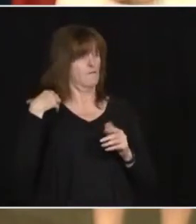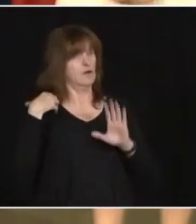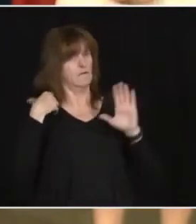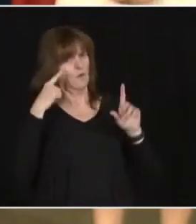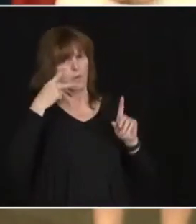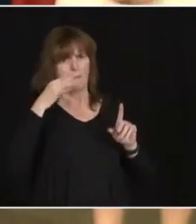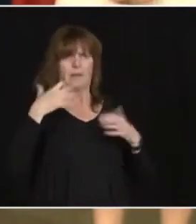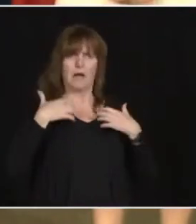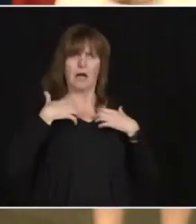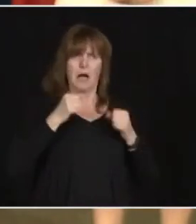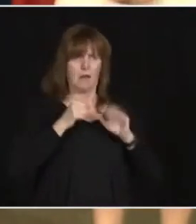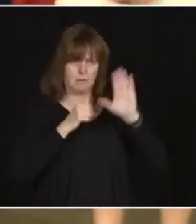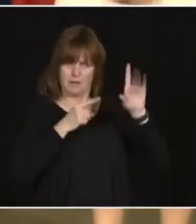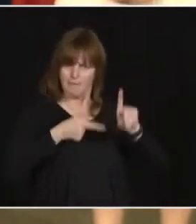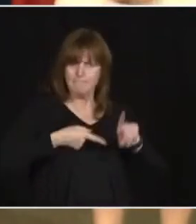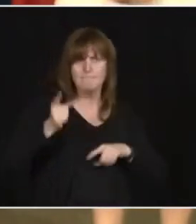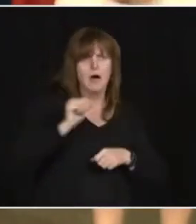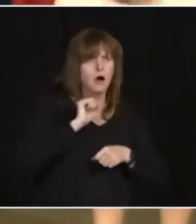They are the